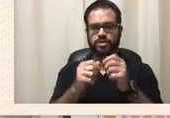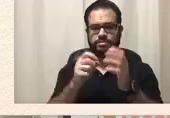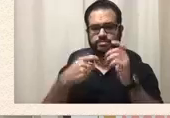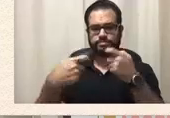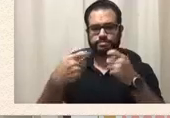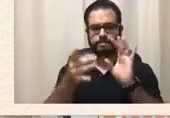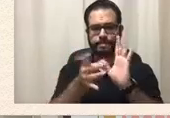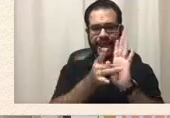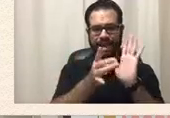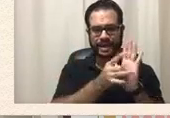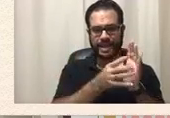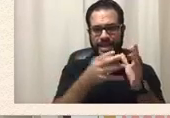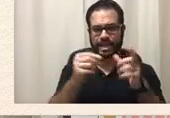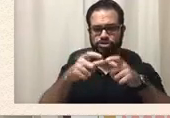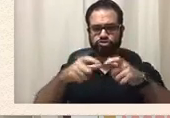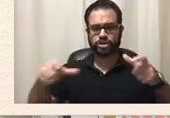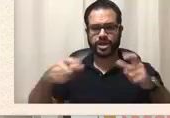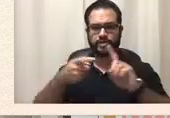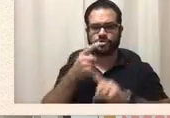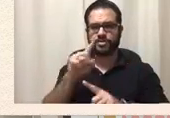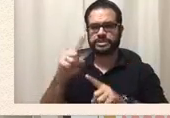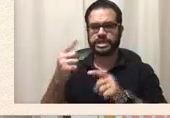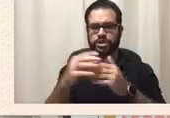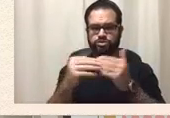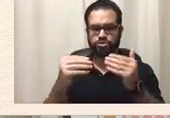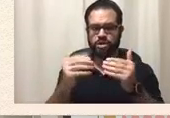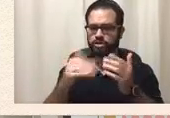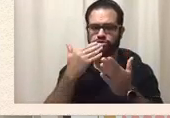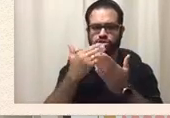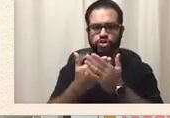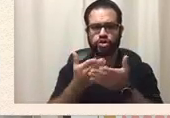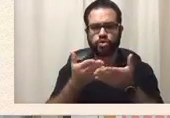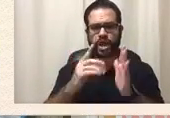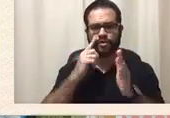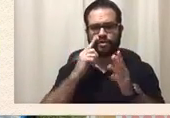for children to manipulate and learn to spell words as they read.